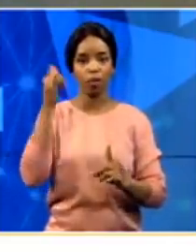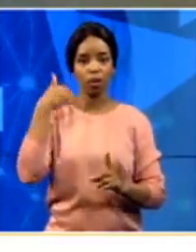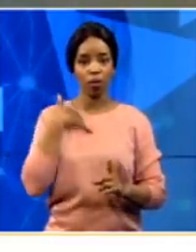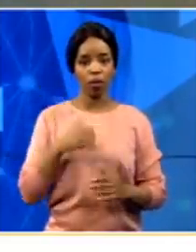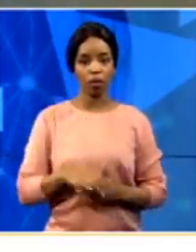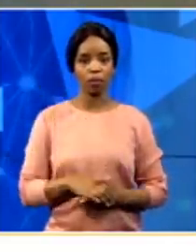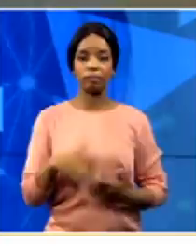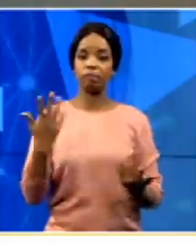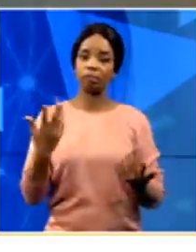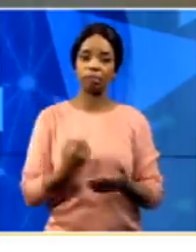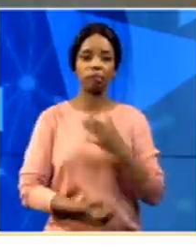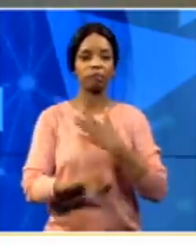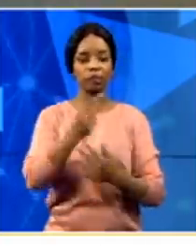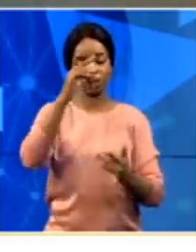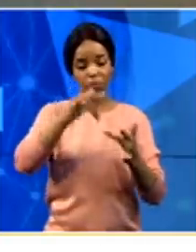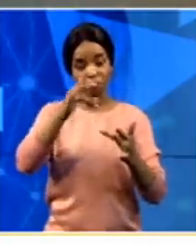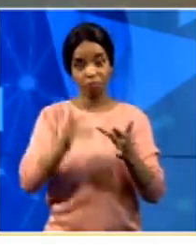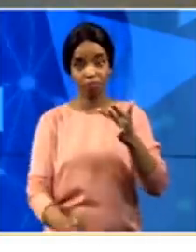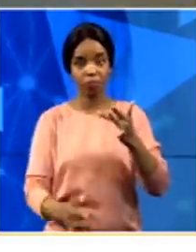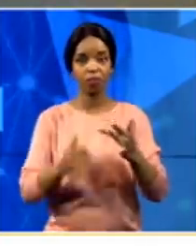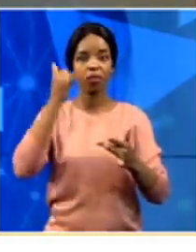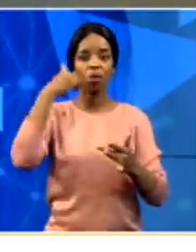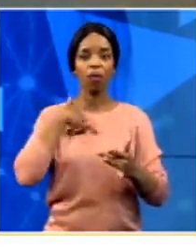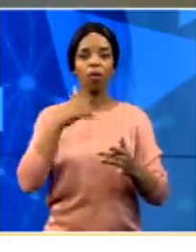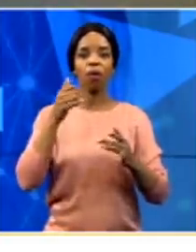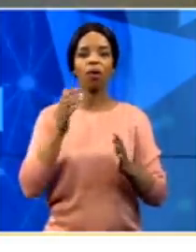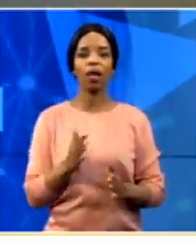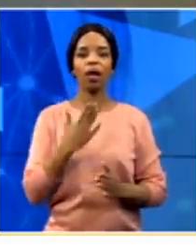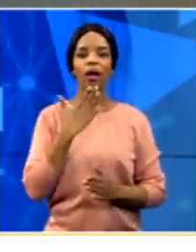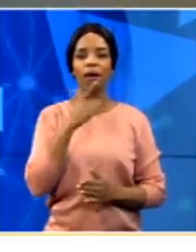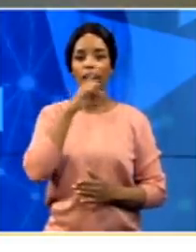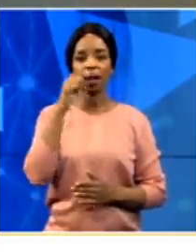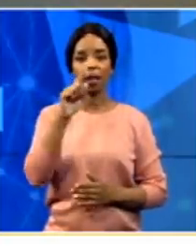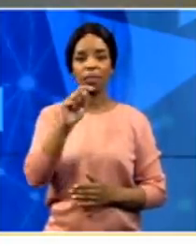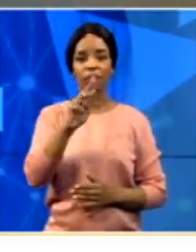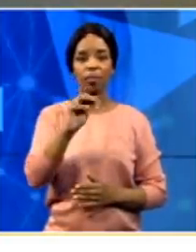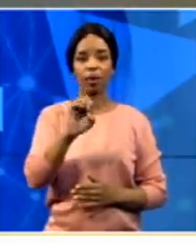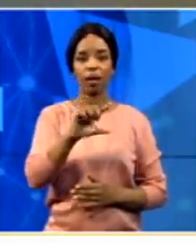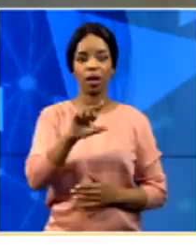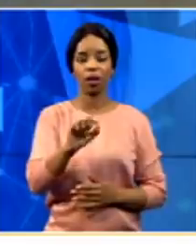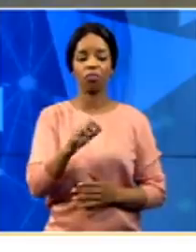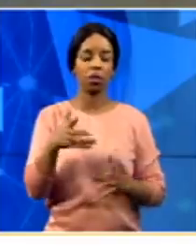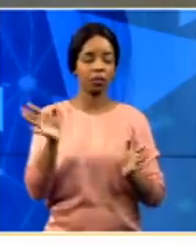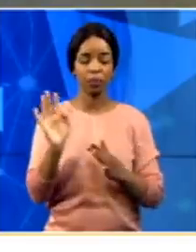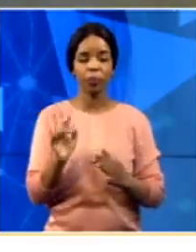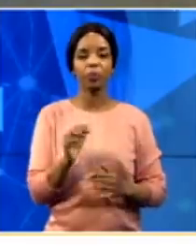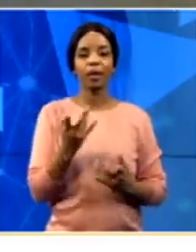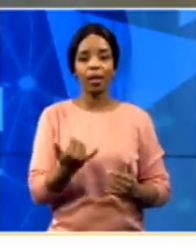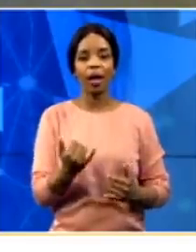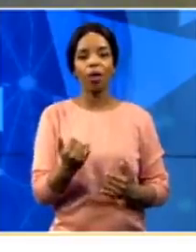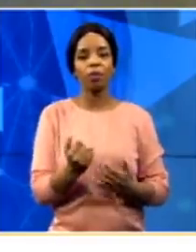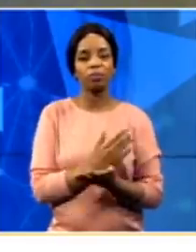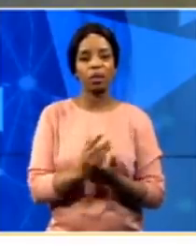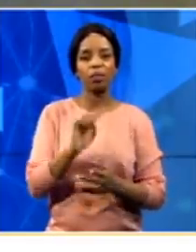All right. Unfortunately, we've just dropped the line with Tumelo. But Teboho, just to carry on asking you just a couple of